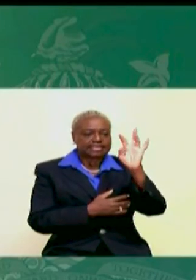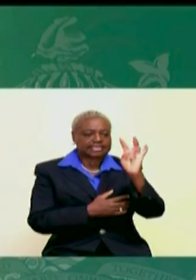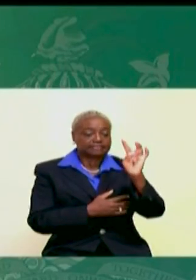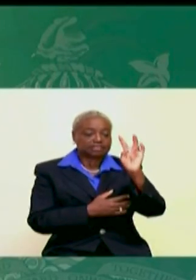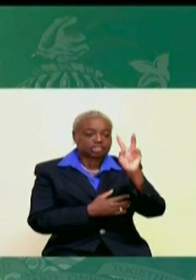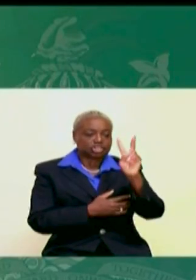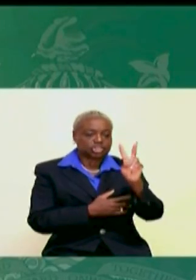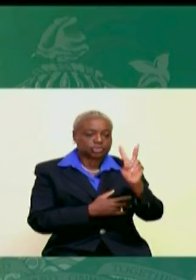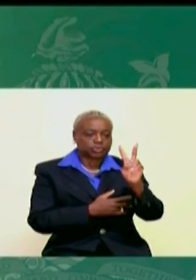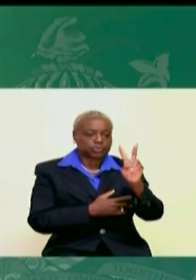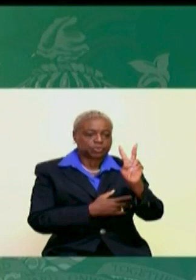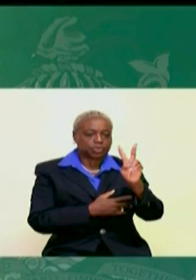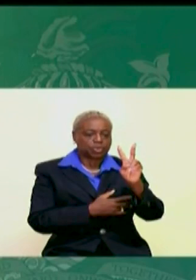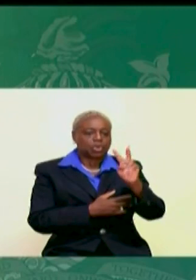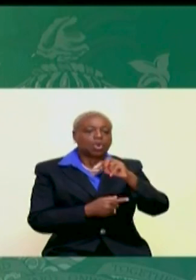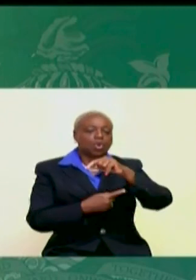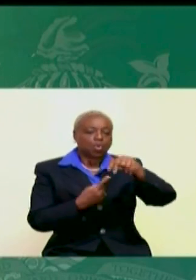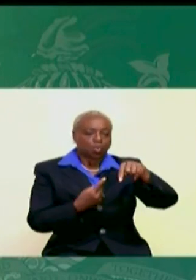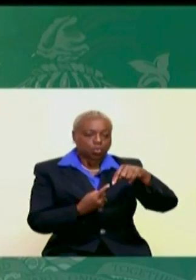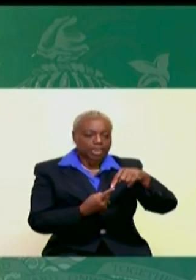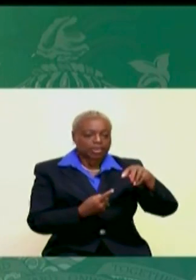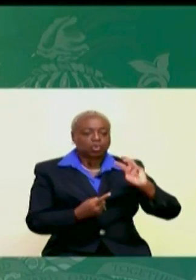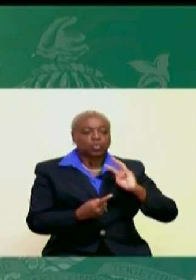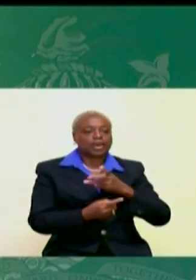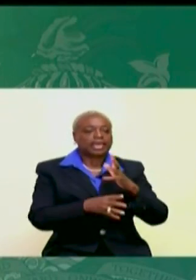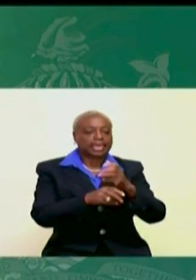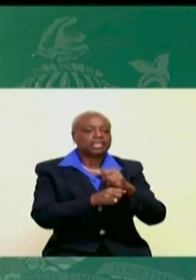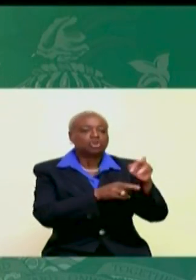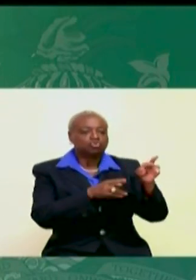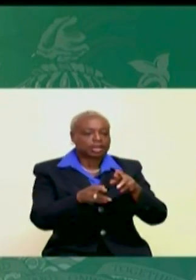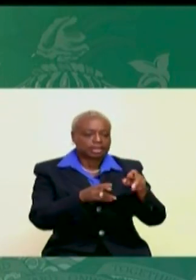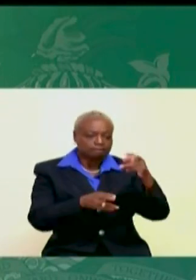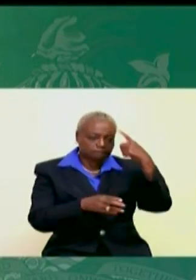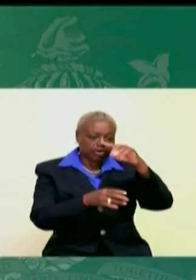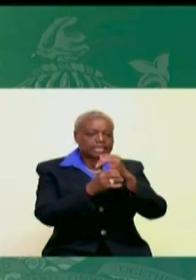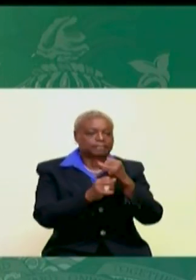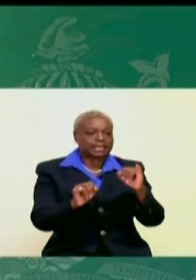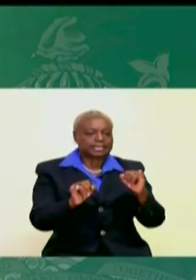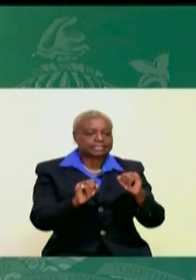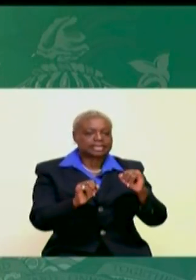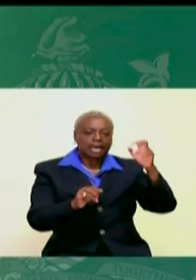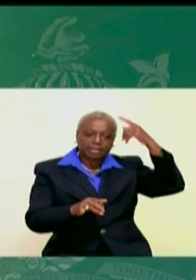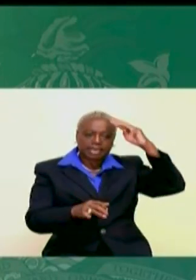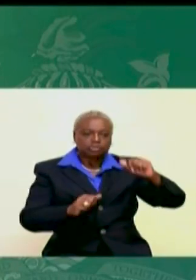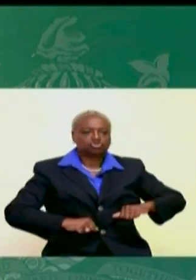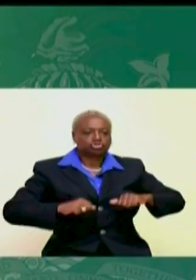And this is when we were gearing up. Prime Minister is addressing the nation. He says,